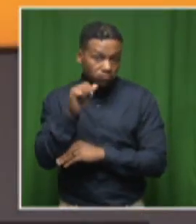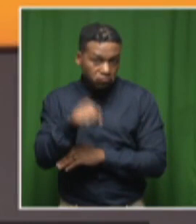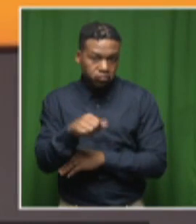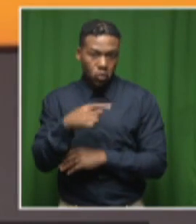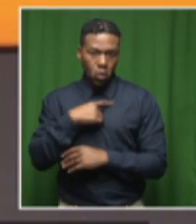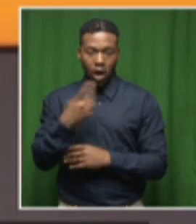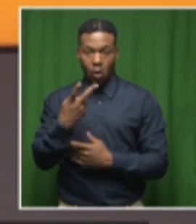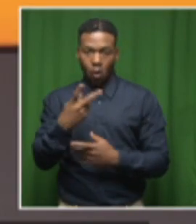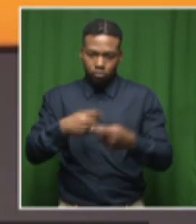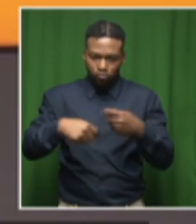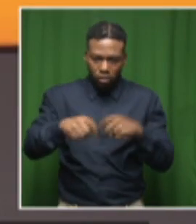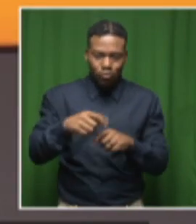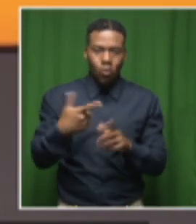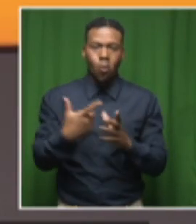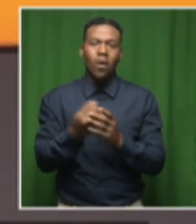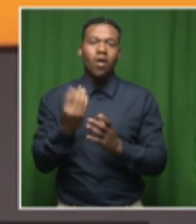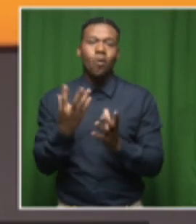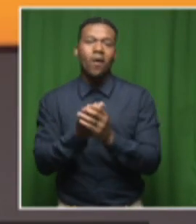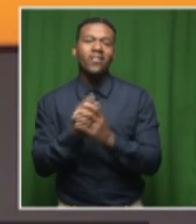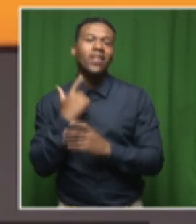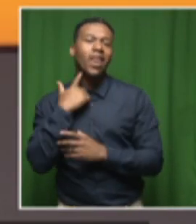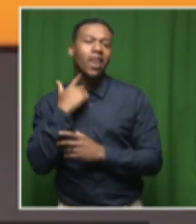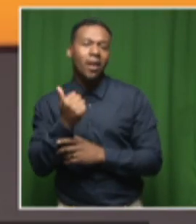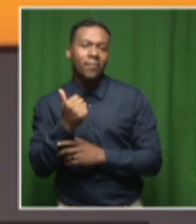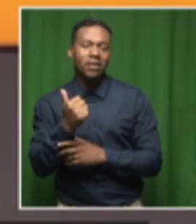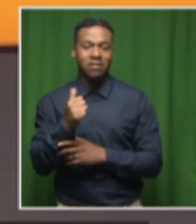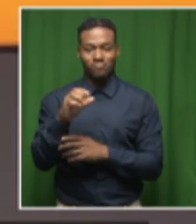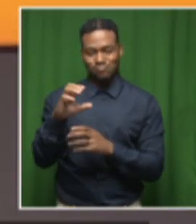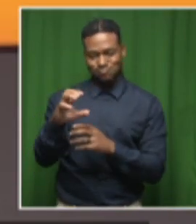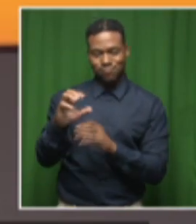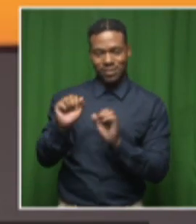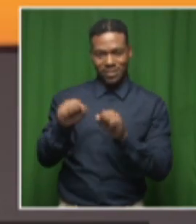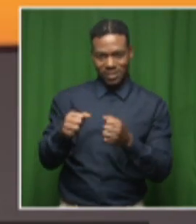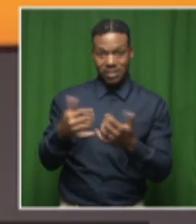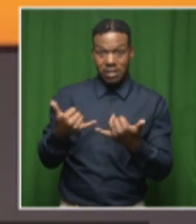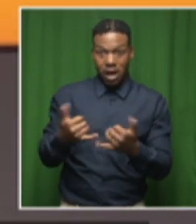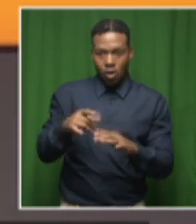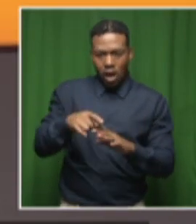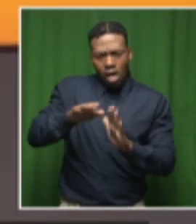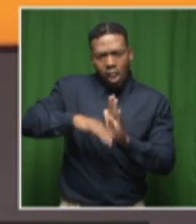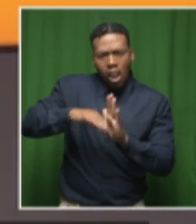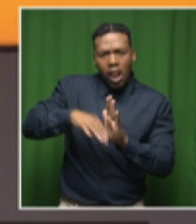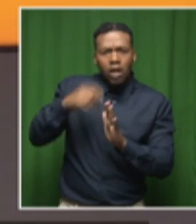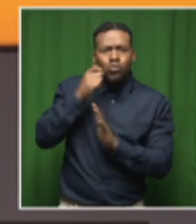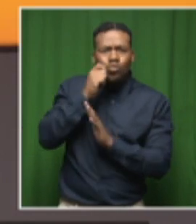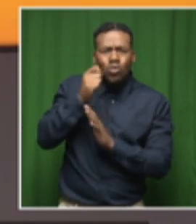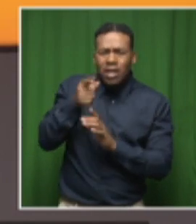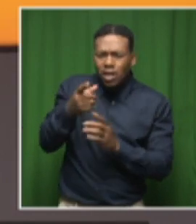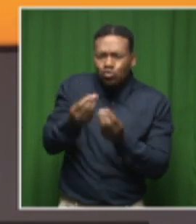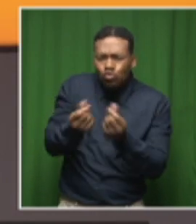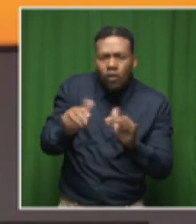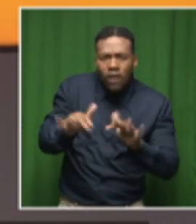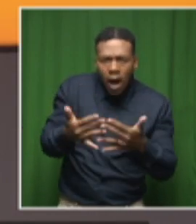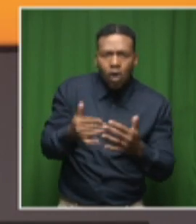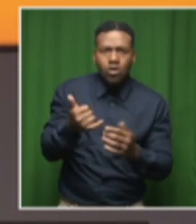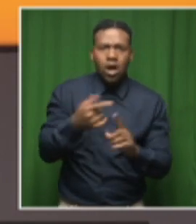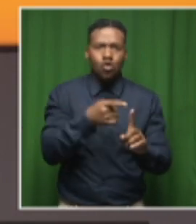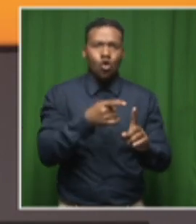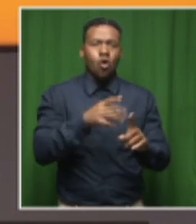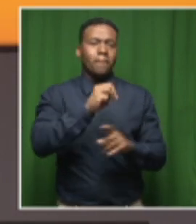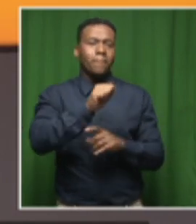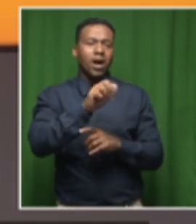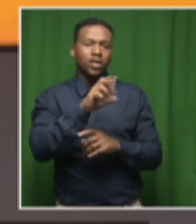with lemons. To share more on this and how this lack of limes has been dealt with, we're joined by Marsha Kumire, the Corporate Brand Director